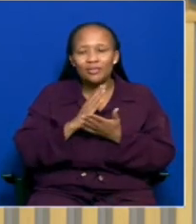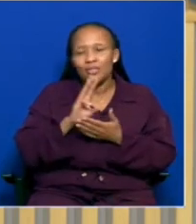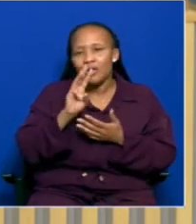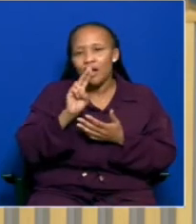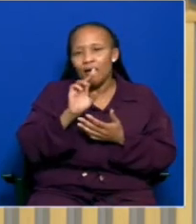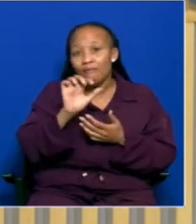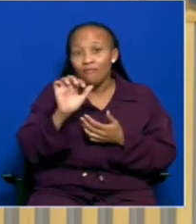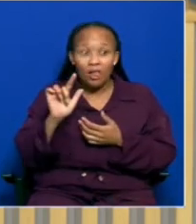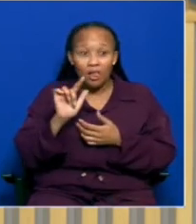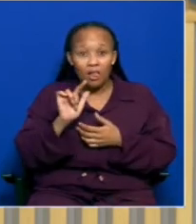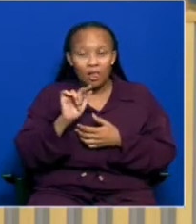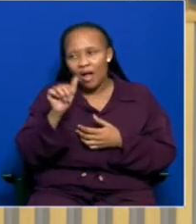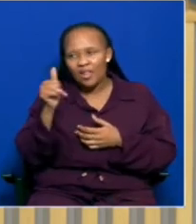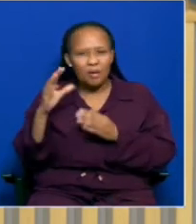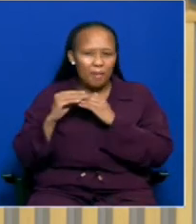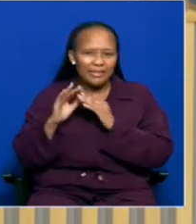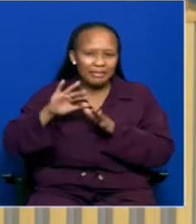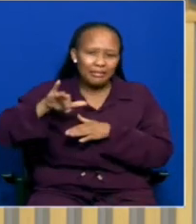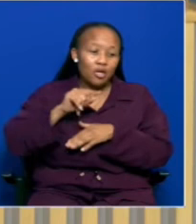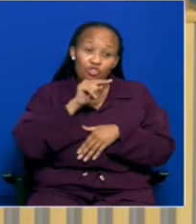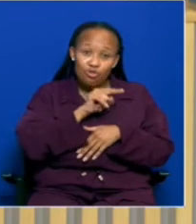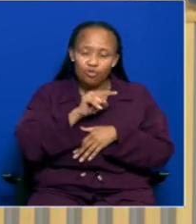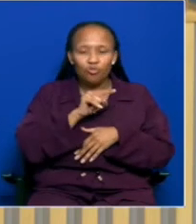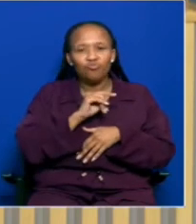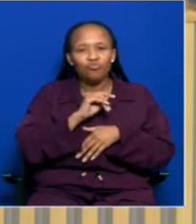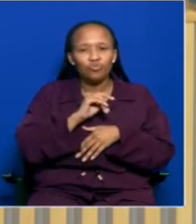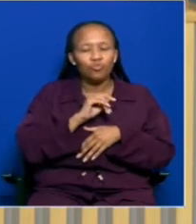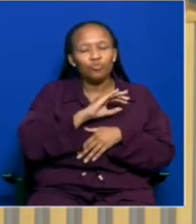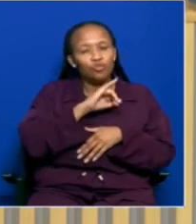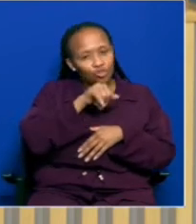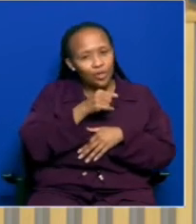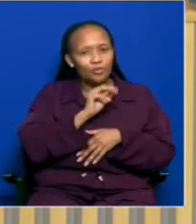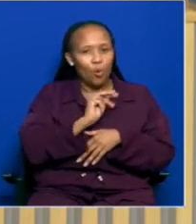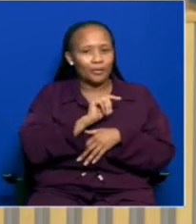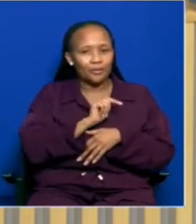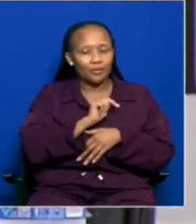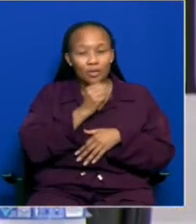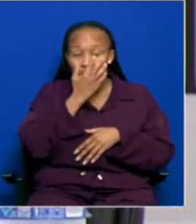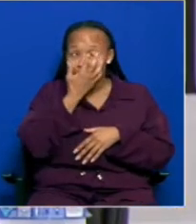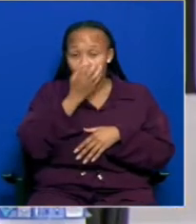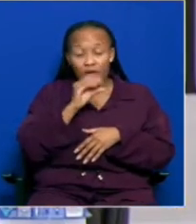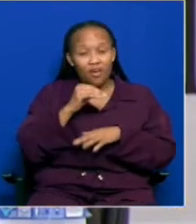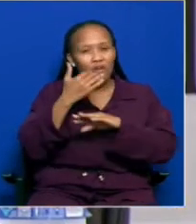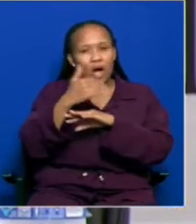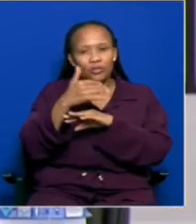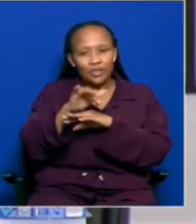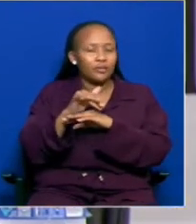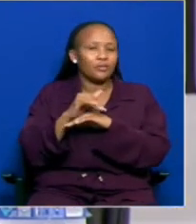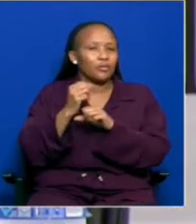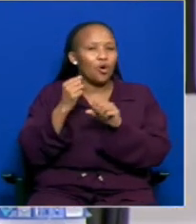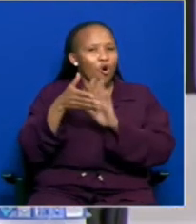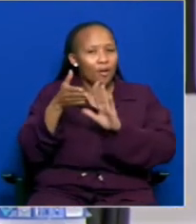Mkwanazi, if you were going to an operation outside of Ekurhuleni, where would you record that? By law, I'm supposed to report it